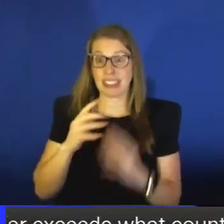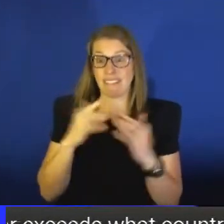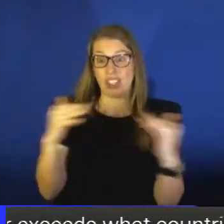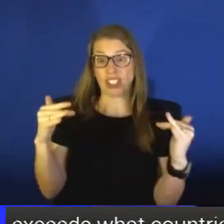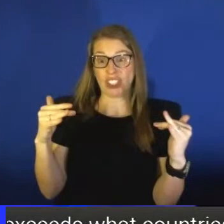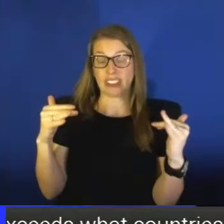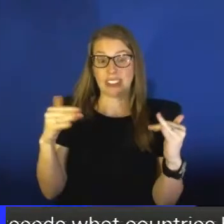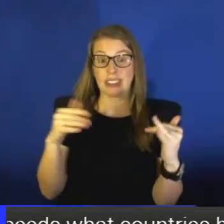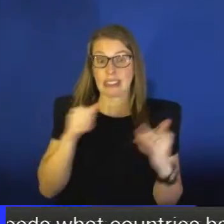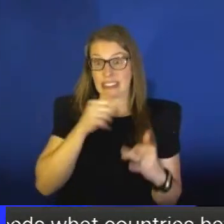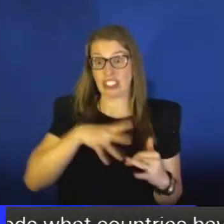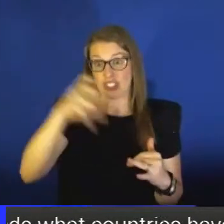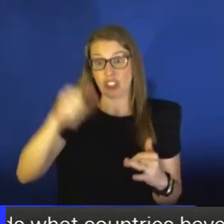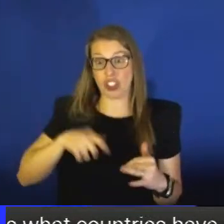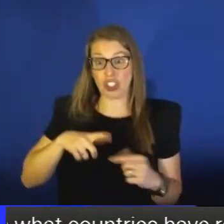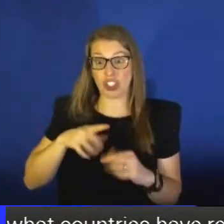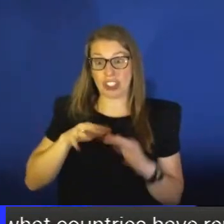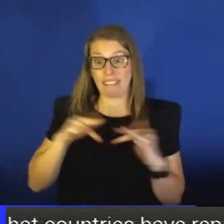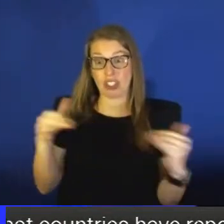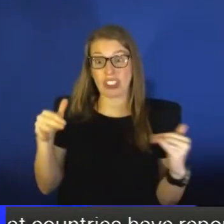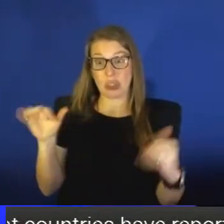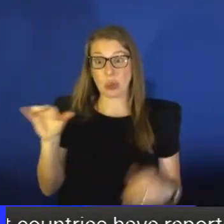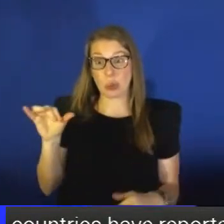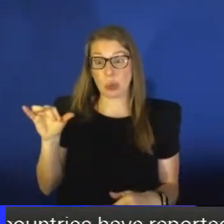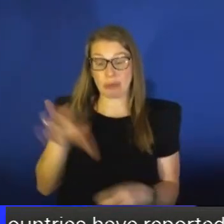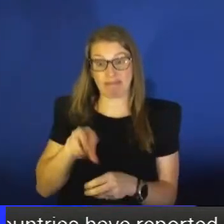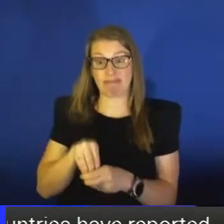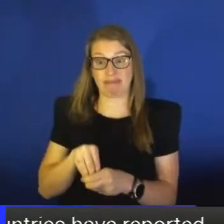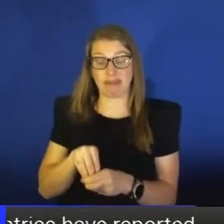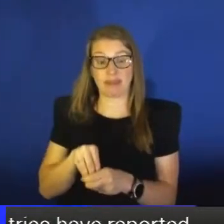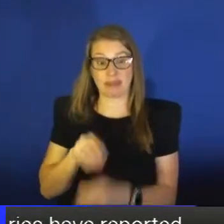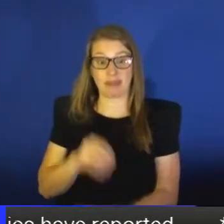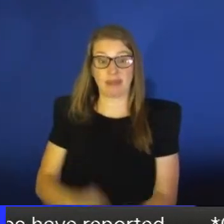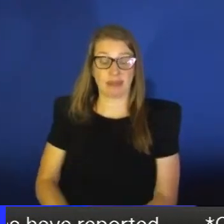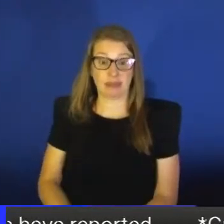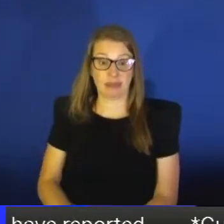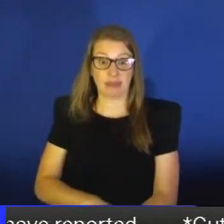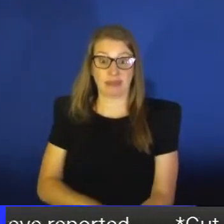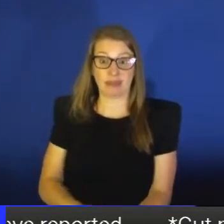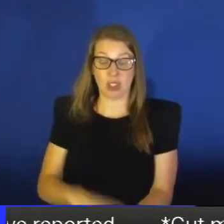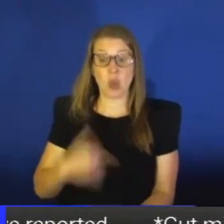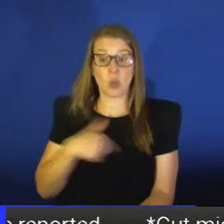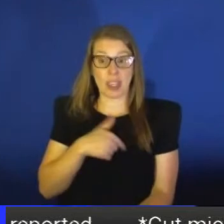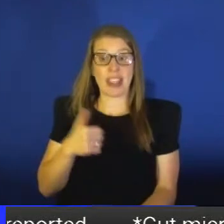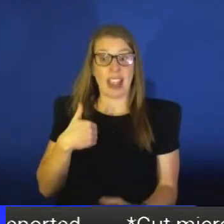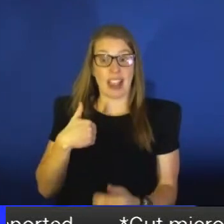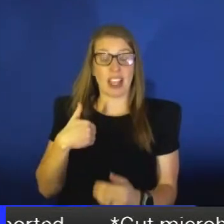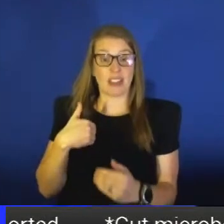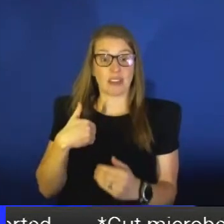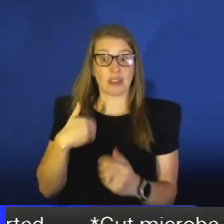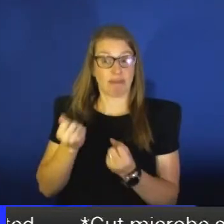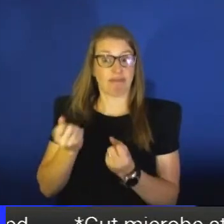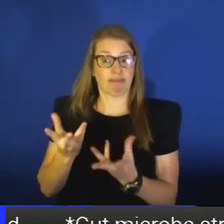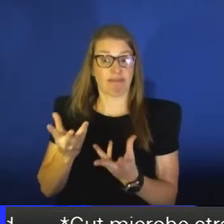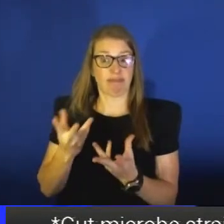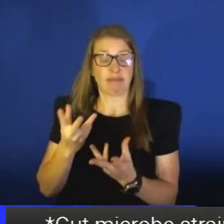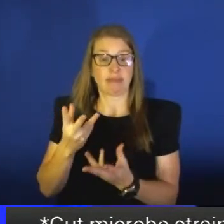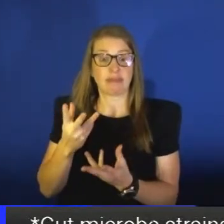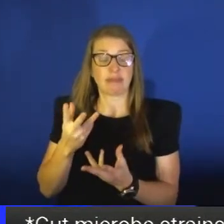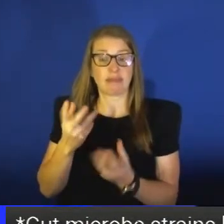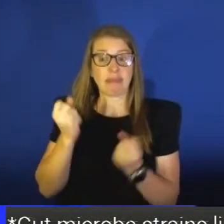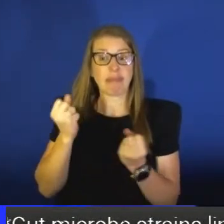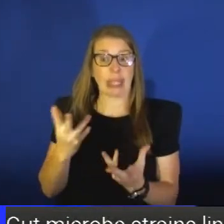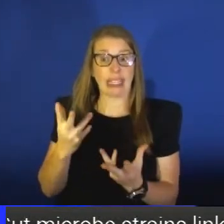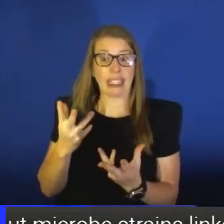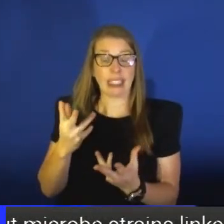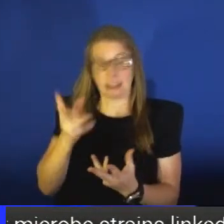gender diversity as well. And I think we do have a number of male nurses. Of course we do in our place. And